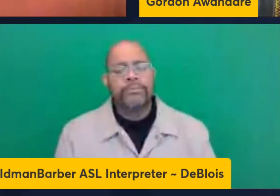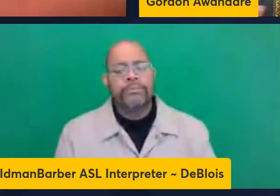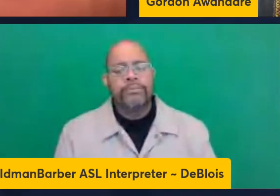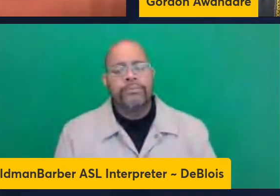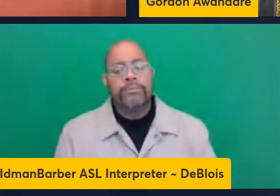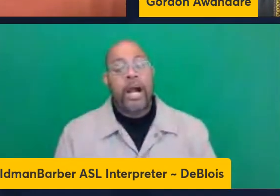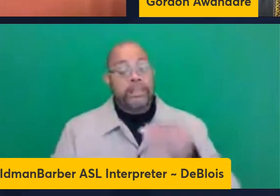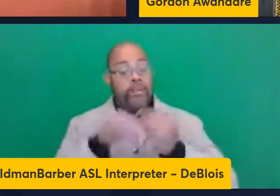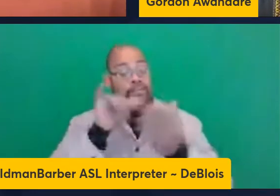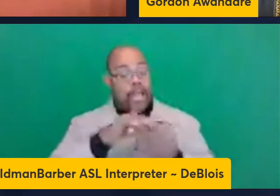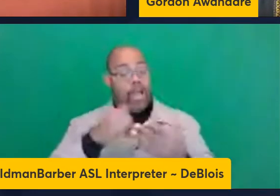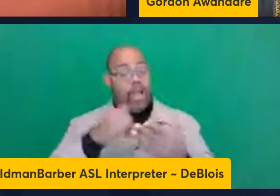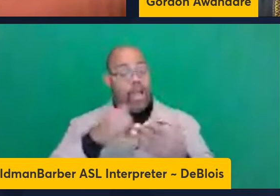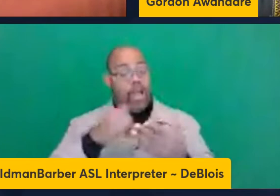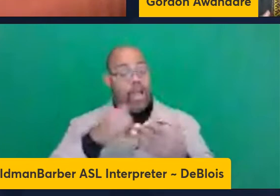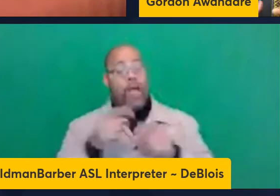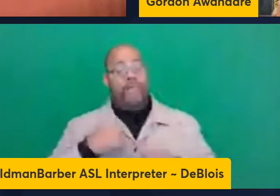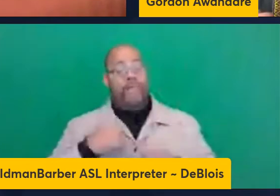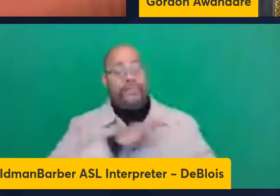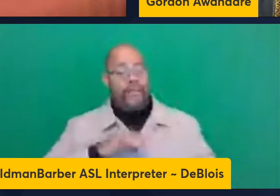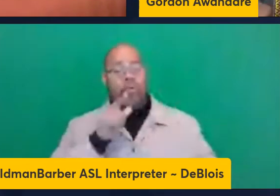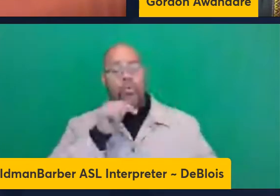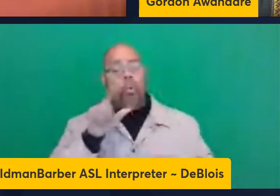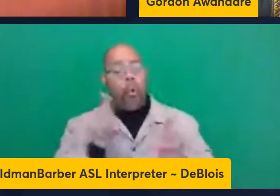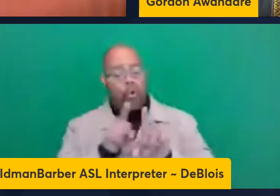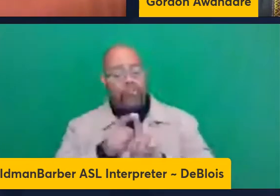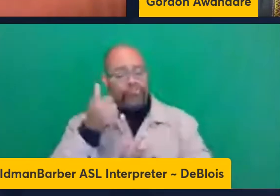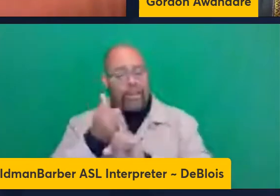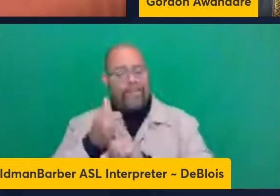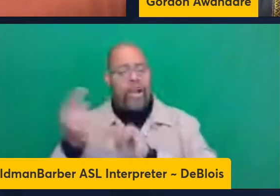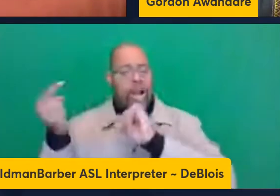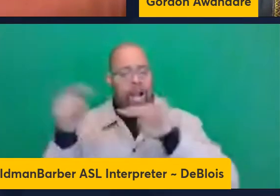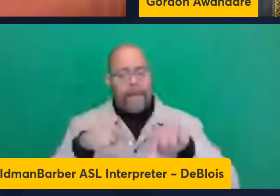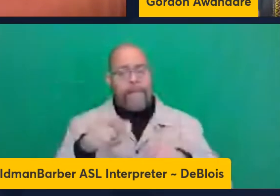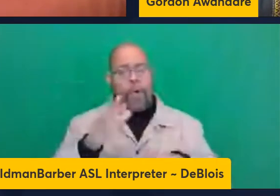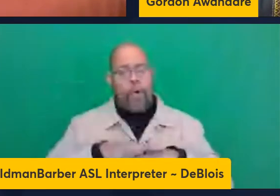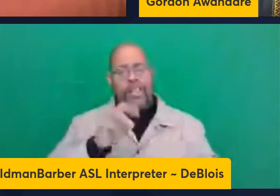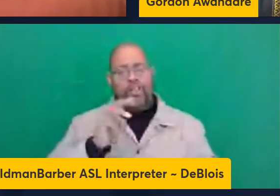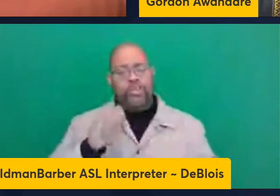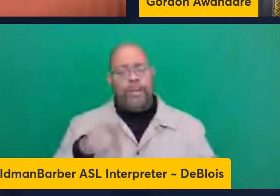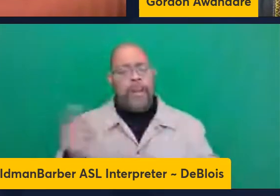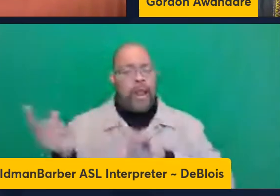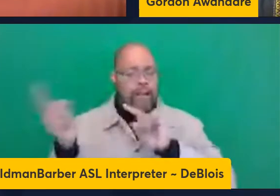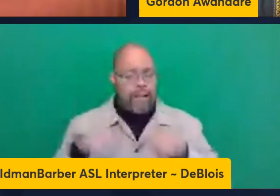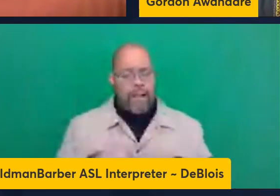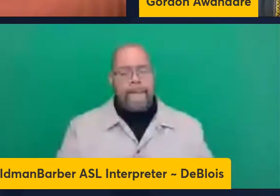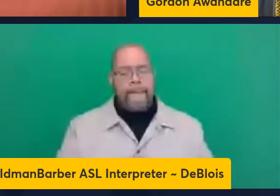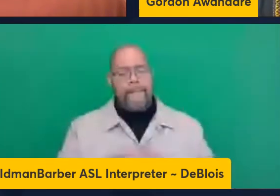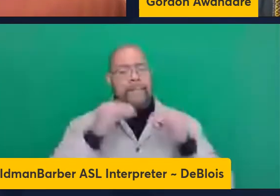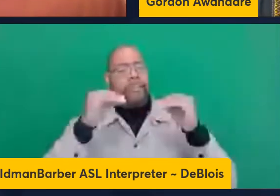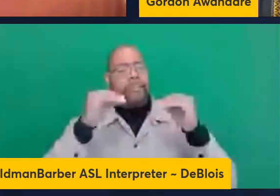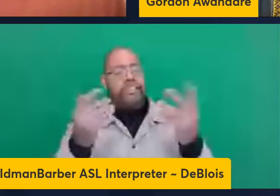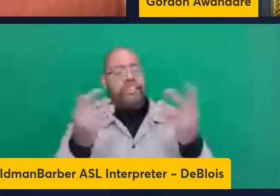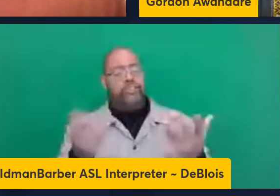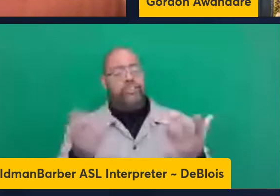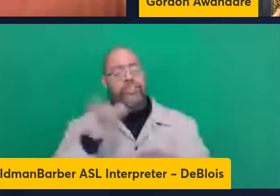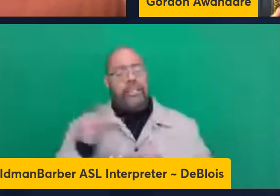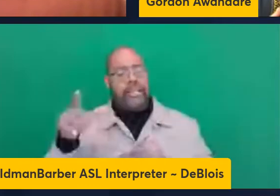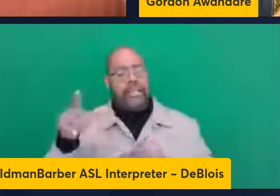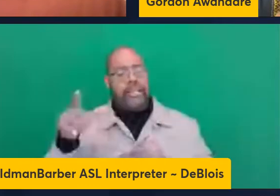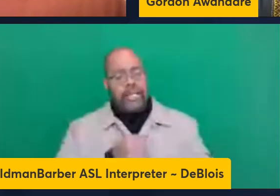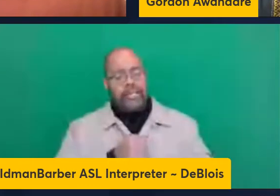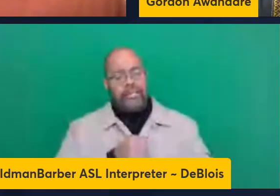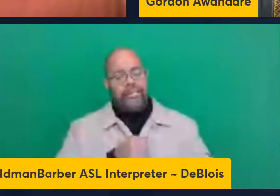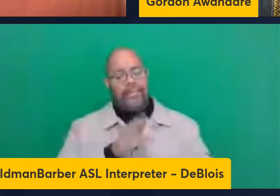In addition to that, we have faculty who also come on a fellowship to come and teach, so they get